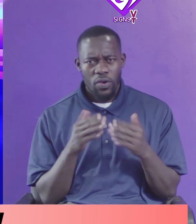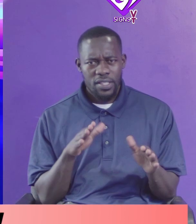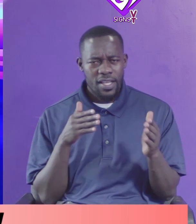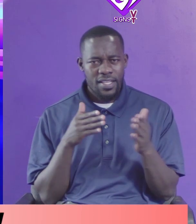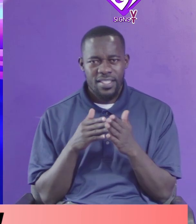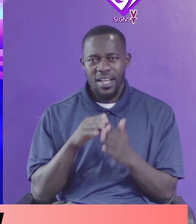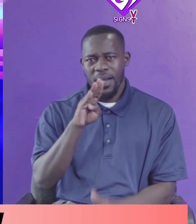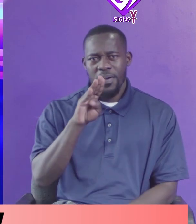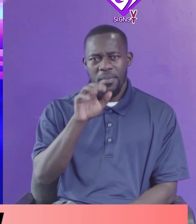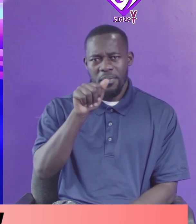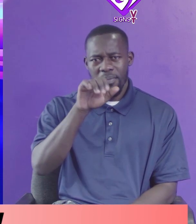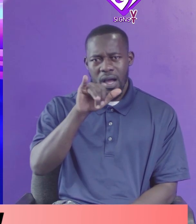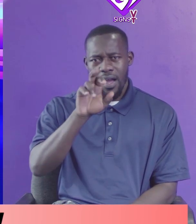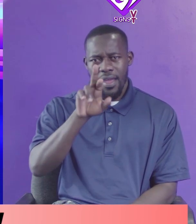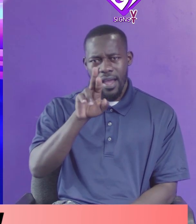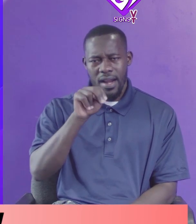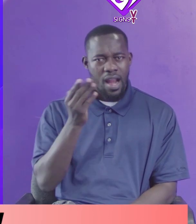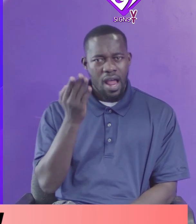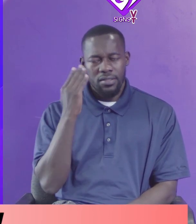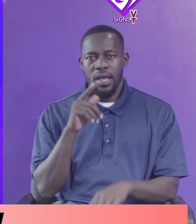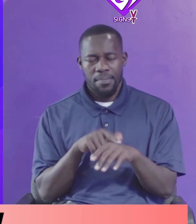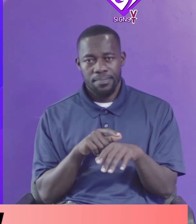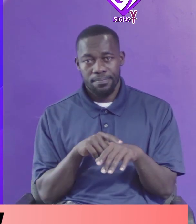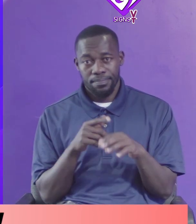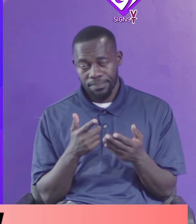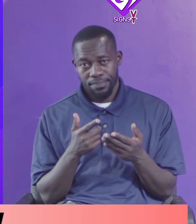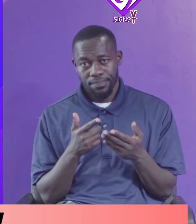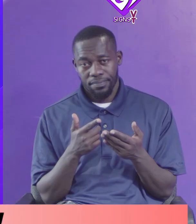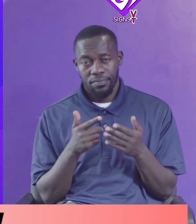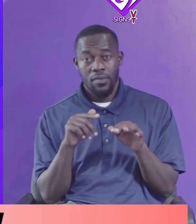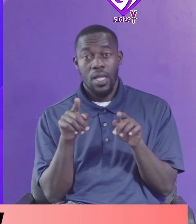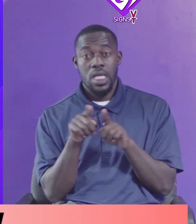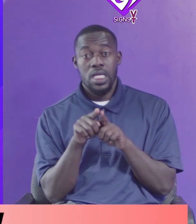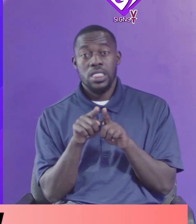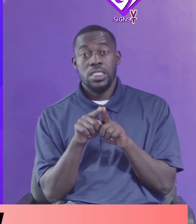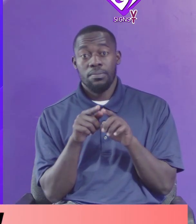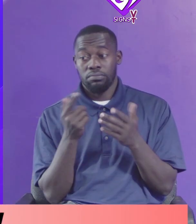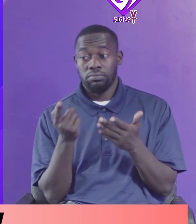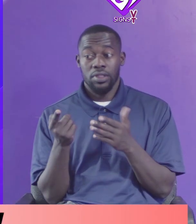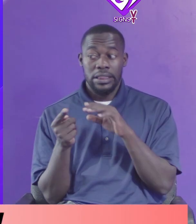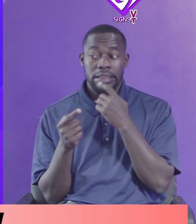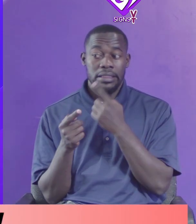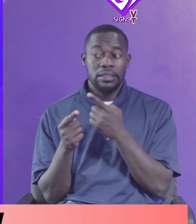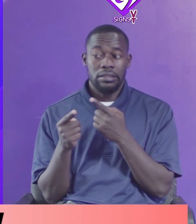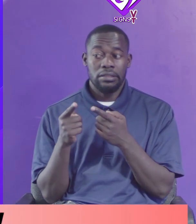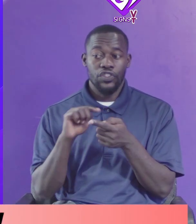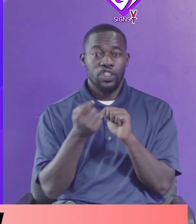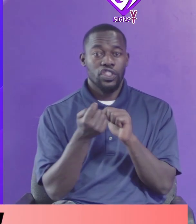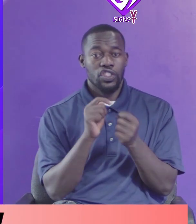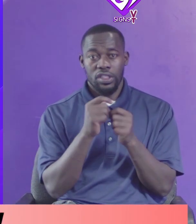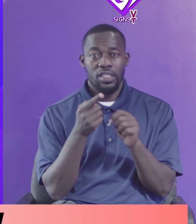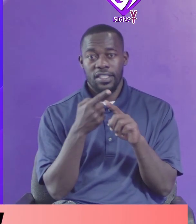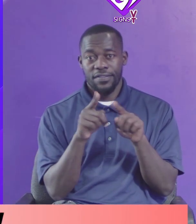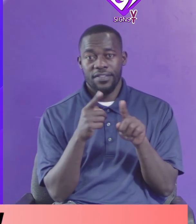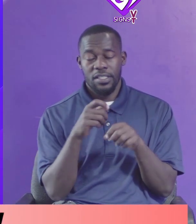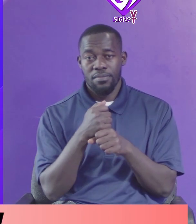and Pep came out and rightly so, and admitted that he made 10 changes to that particular game. Yes. And